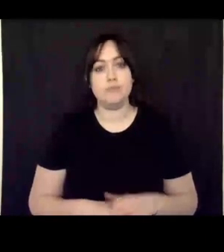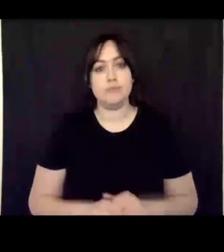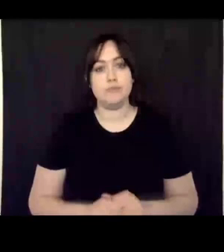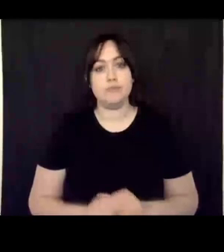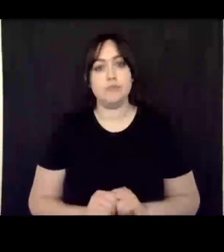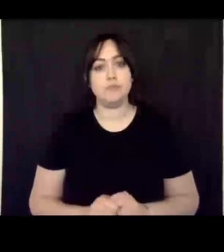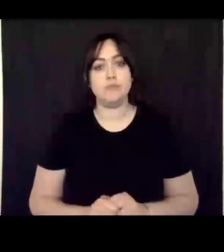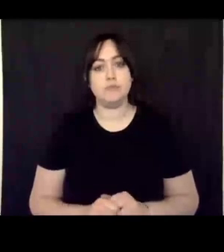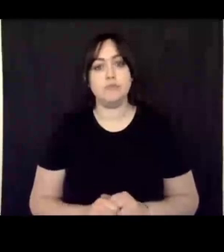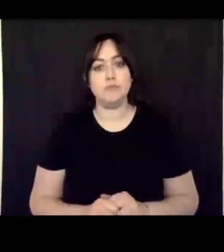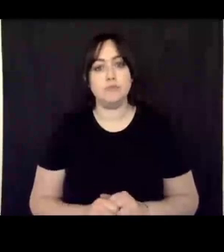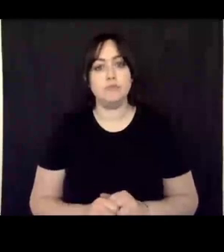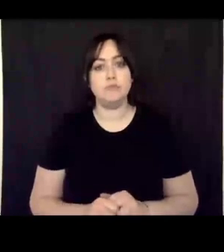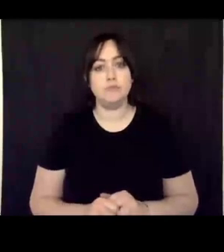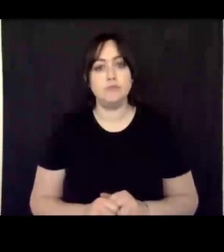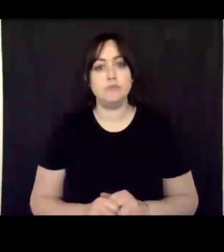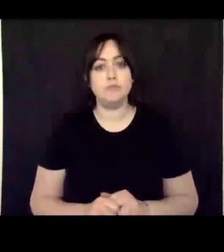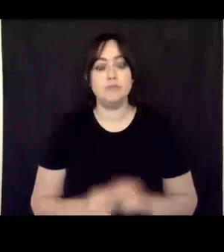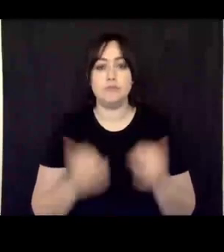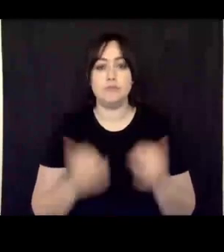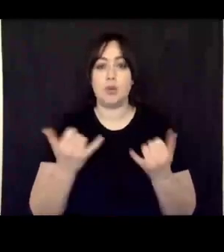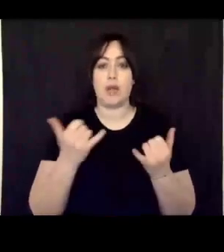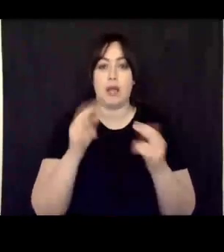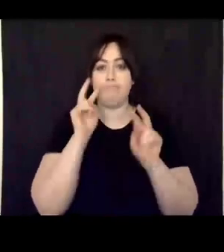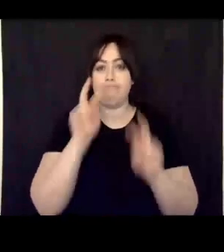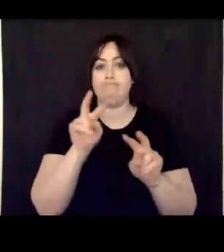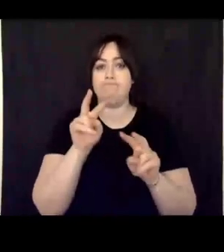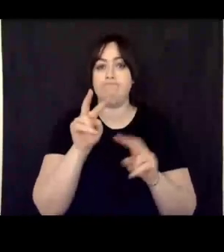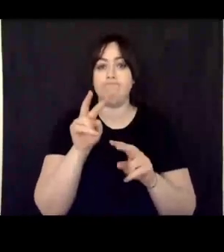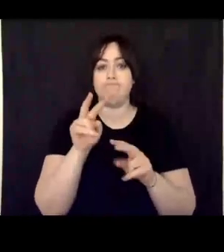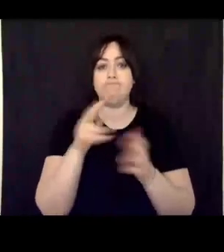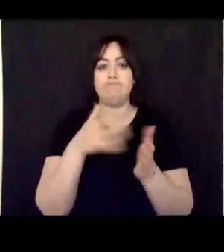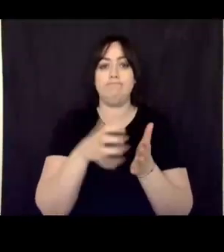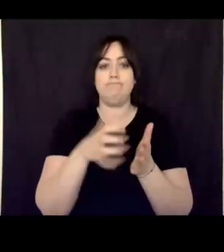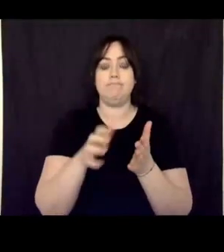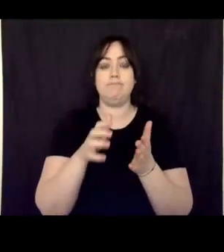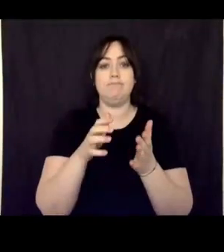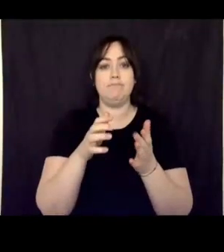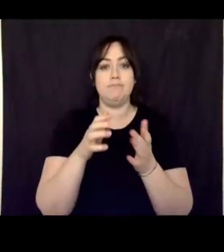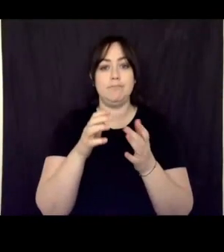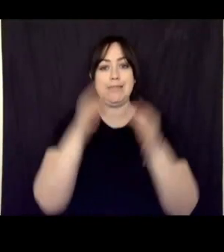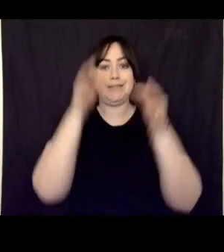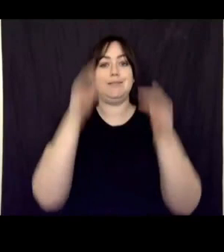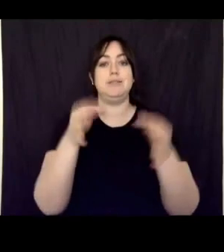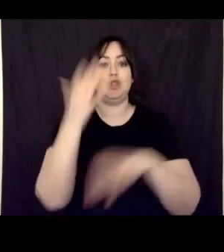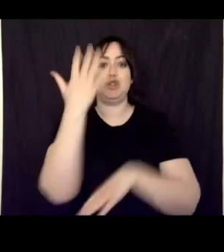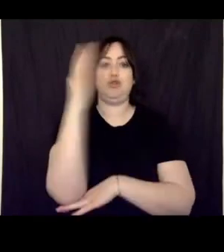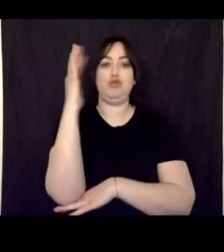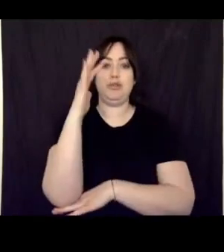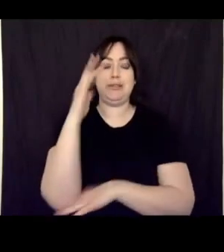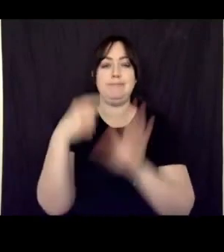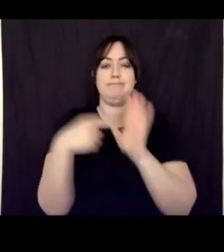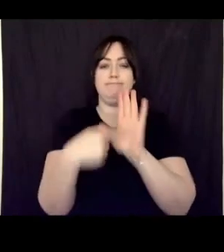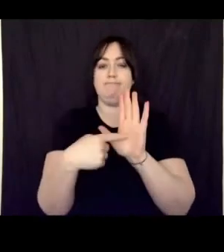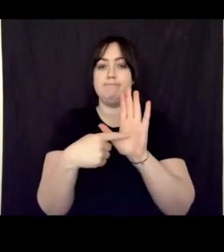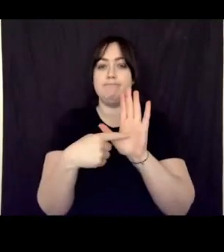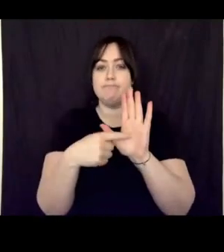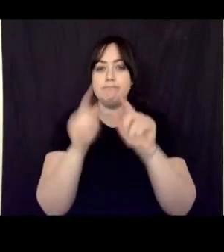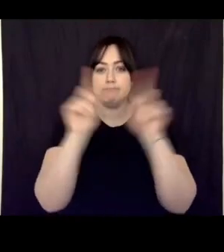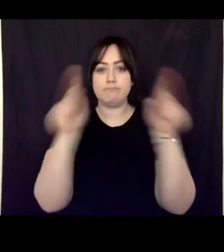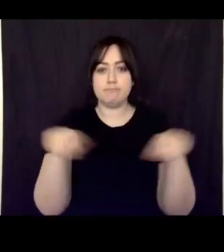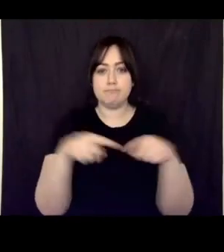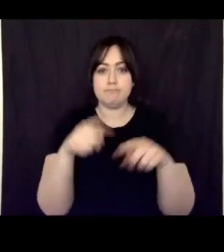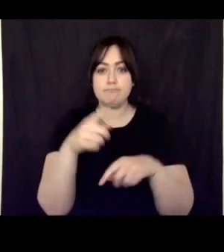And what we're going to do is present with you a decision tree to try to figure out